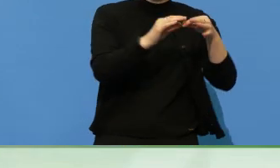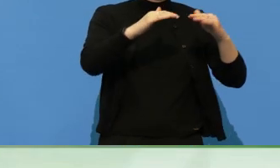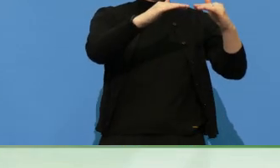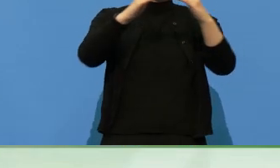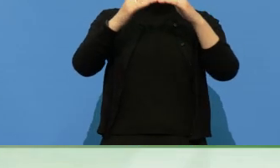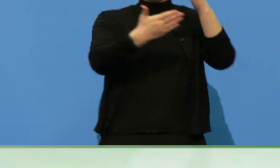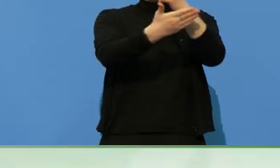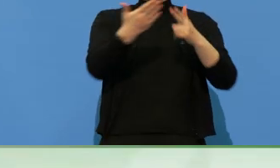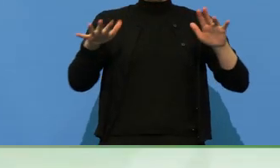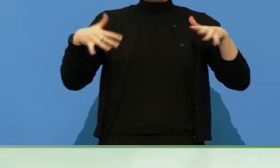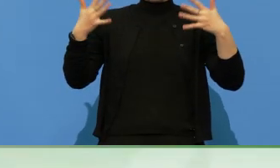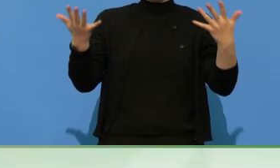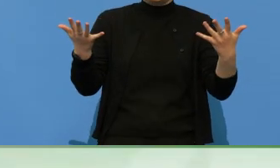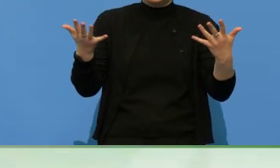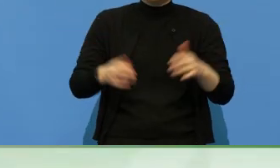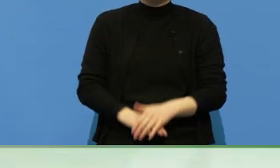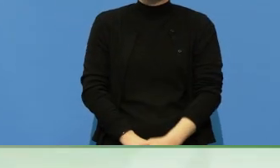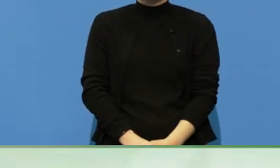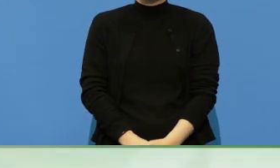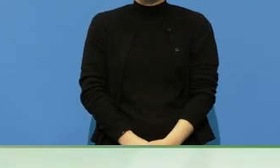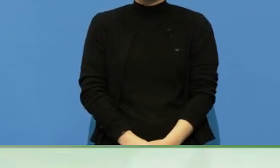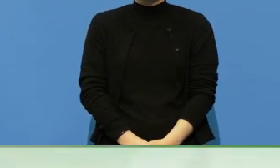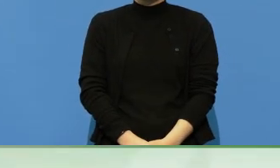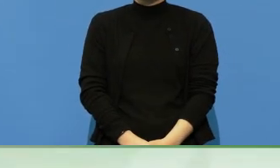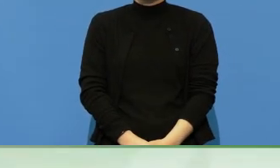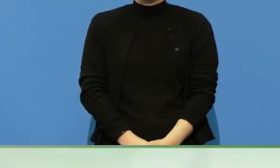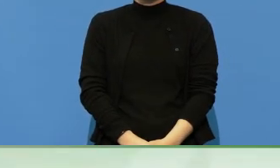You certainly know it, but the blind